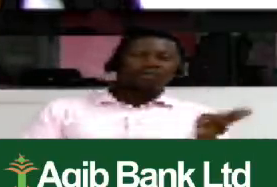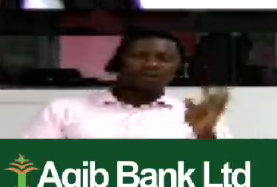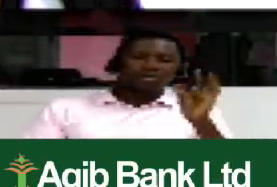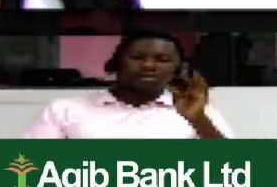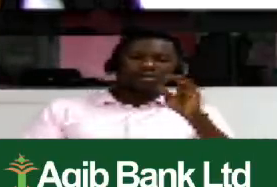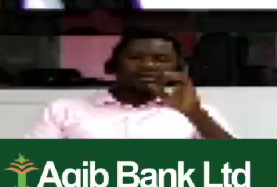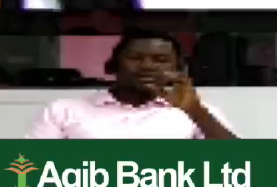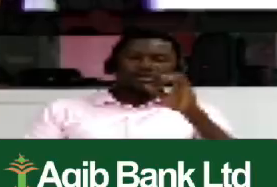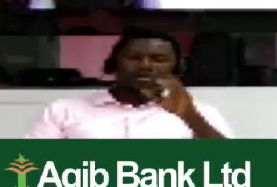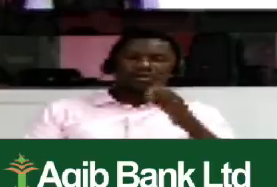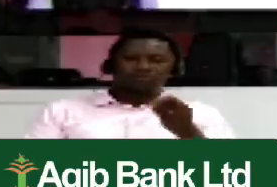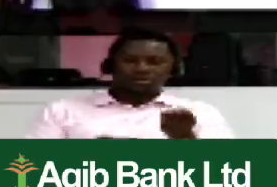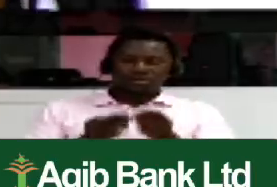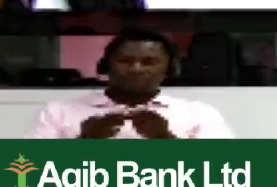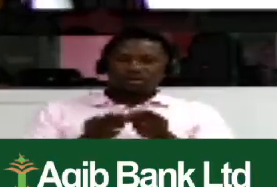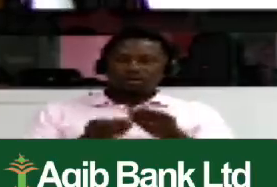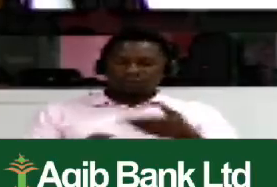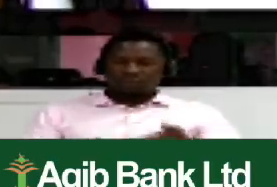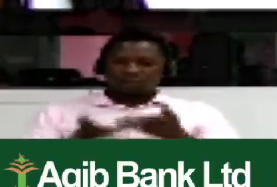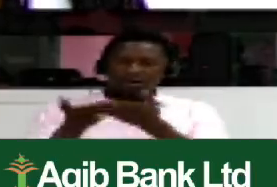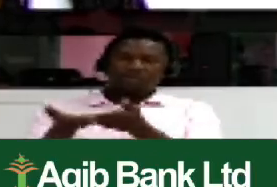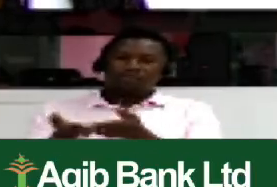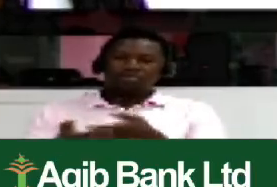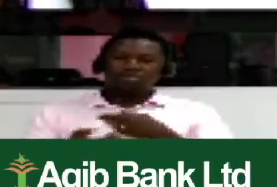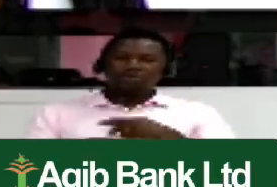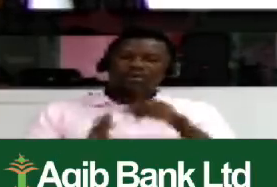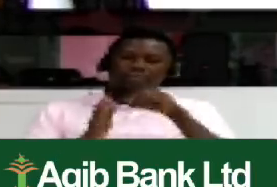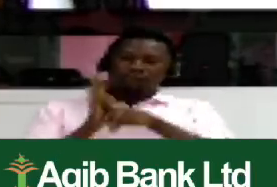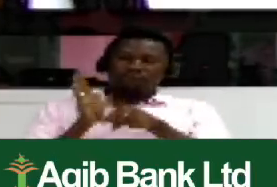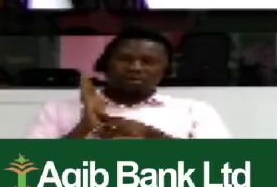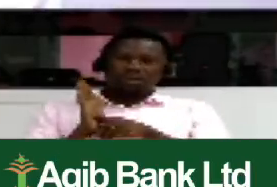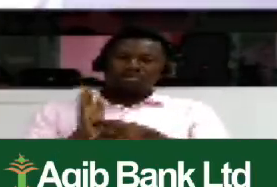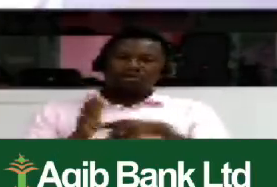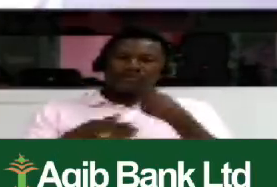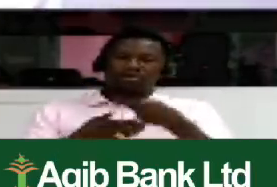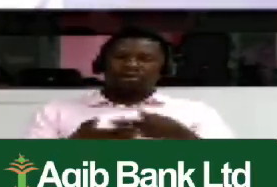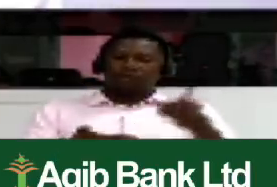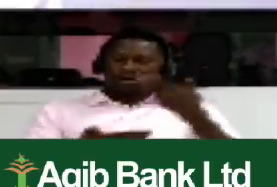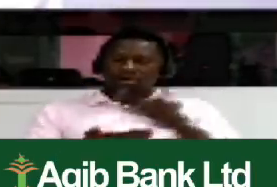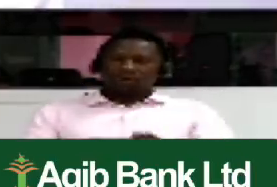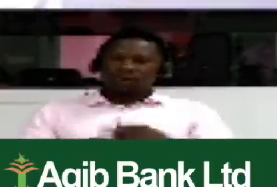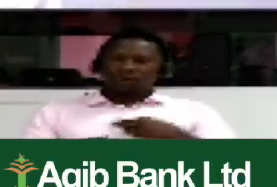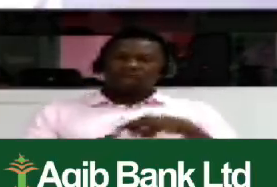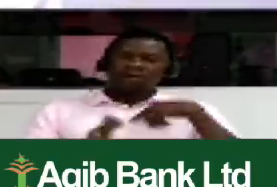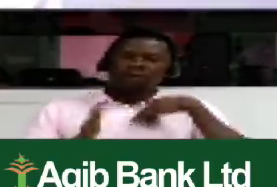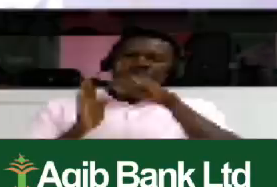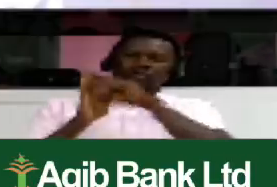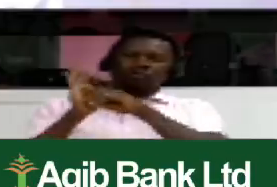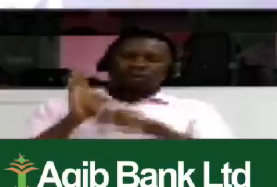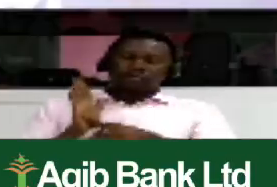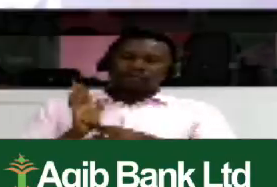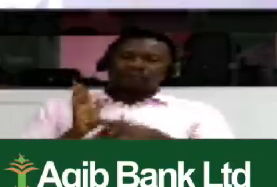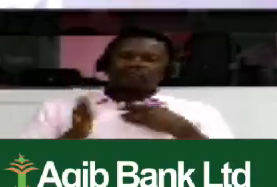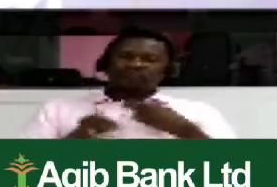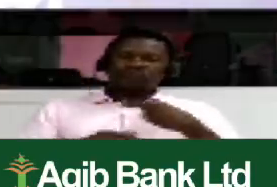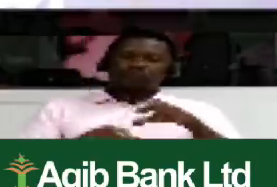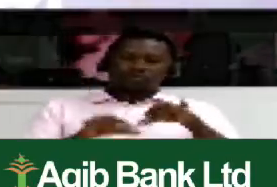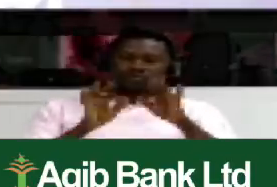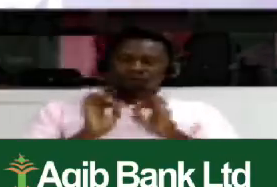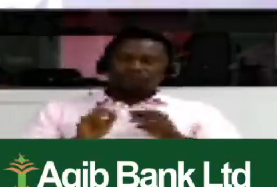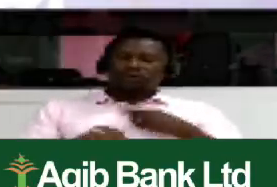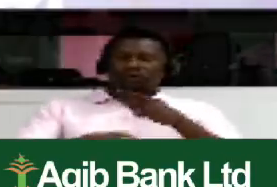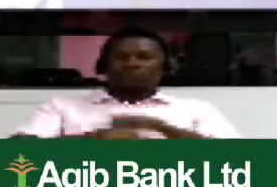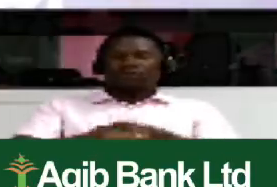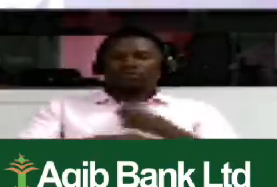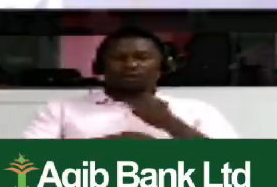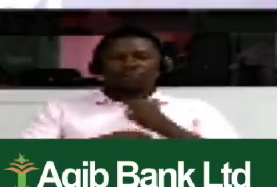file in my project for the completion of my program. So I took that time to make